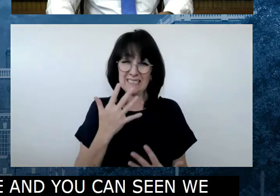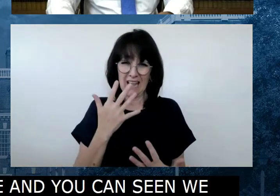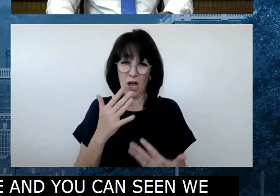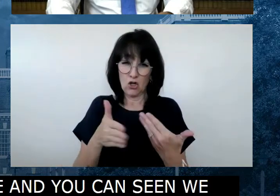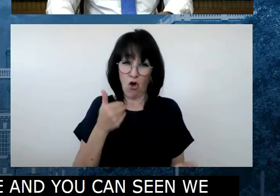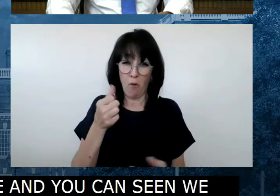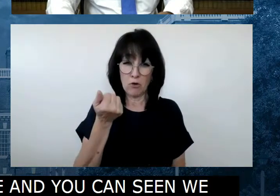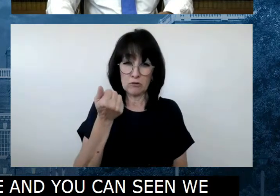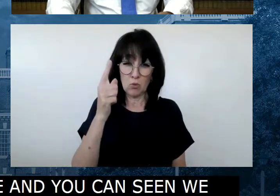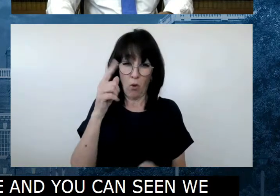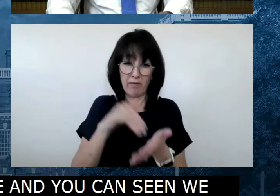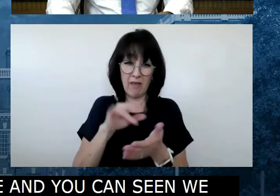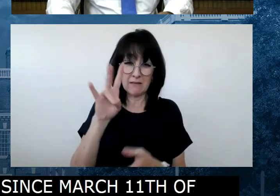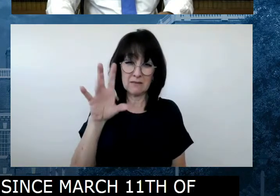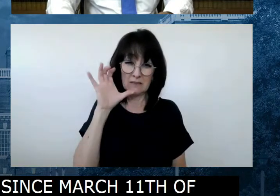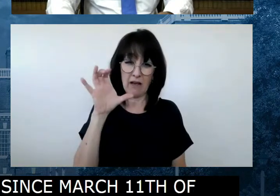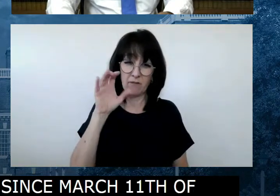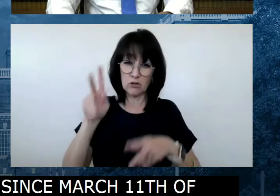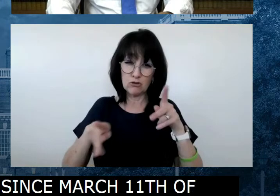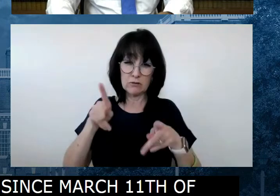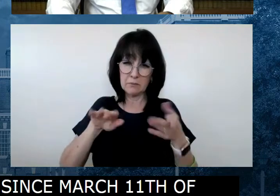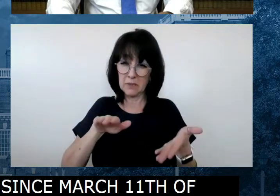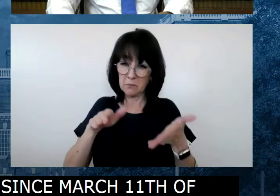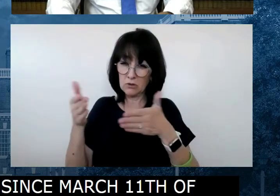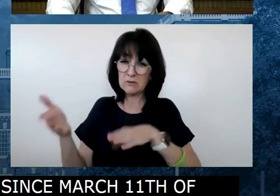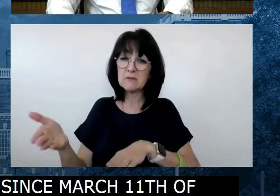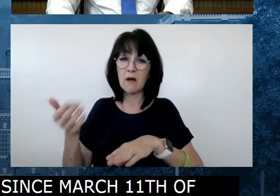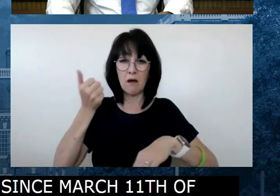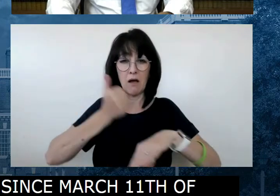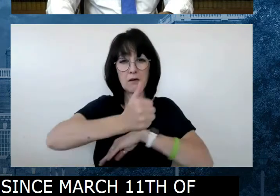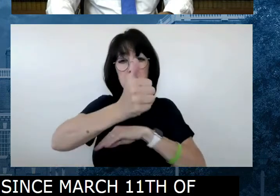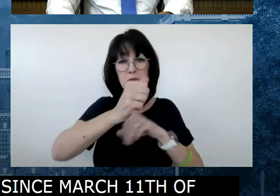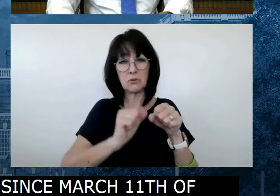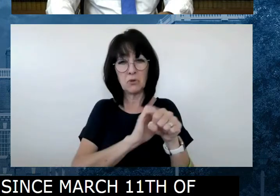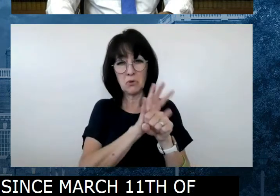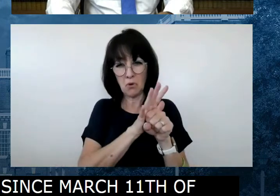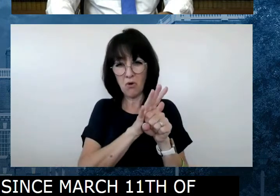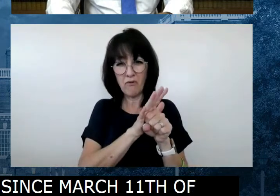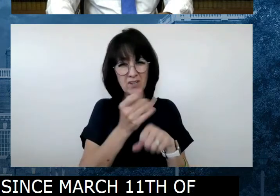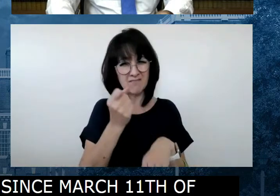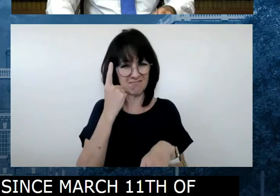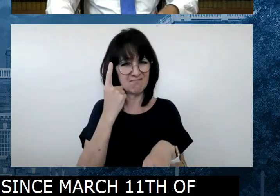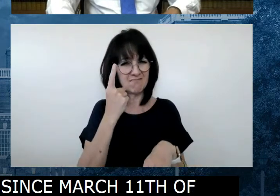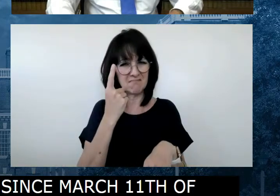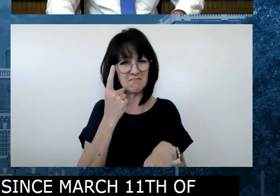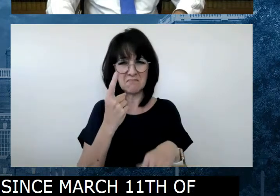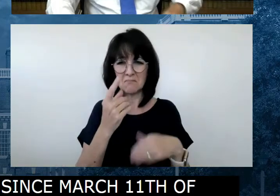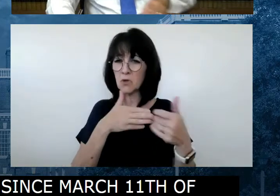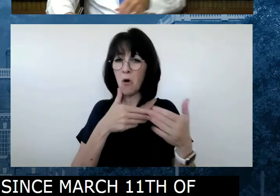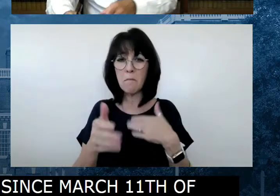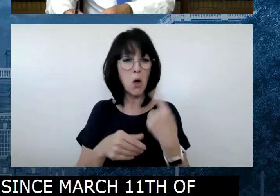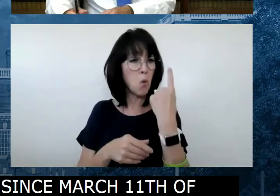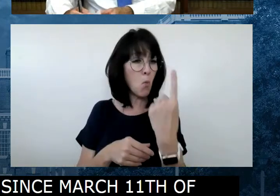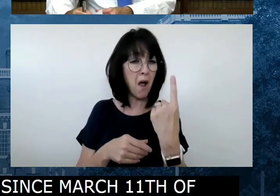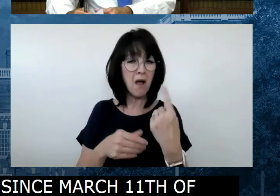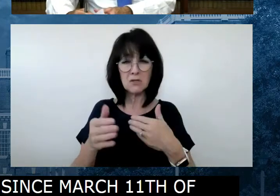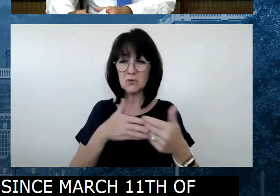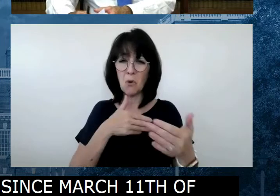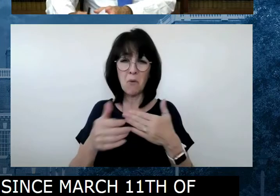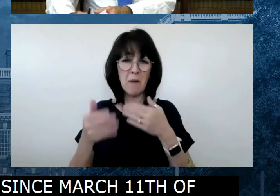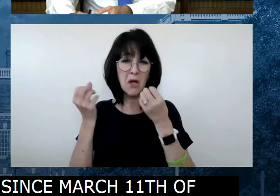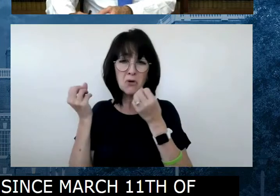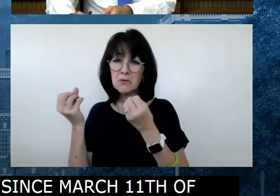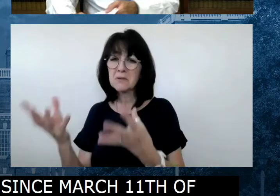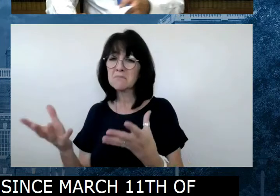1,694, each one a precious life, a family member, a relative, grandmother, grandfather,